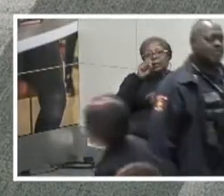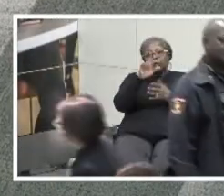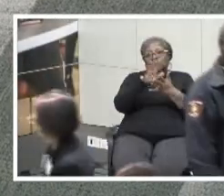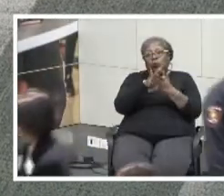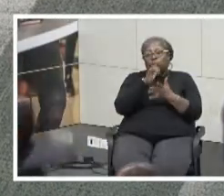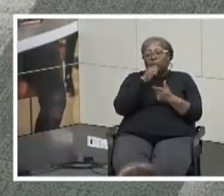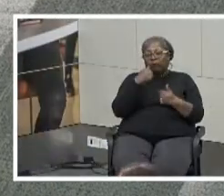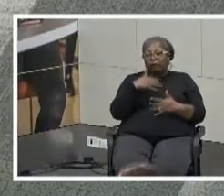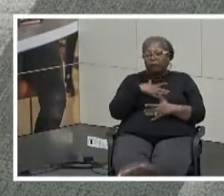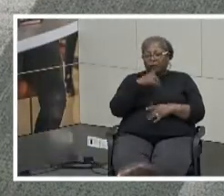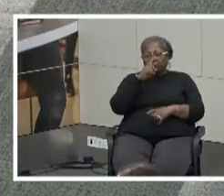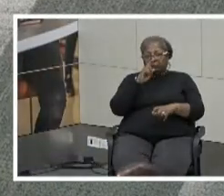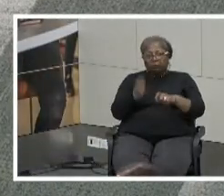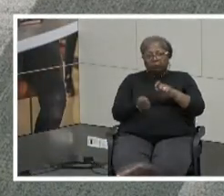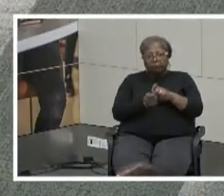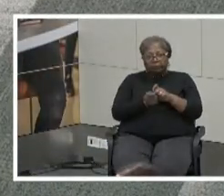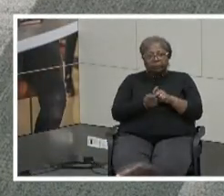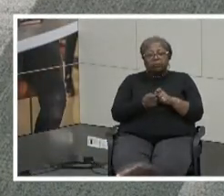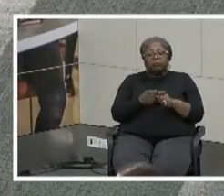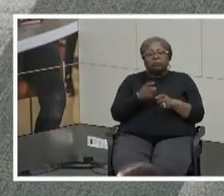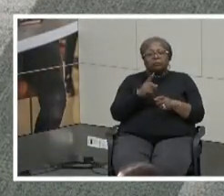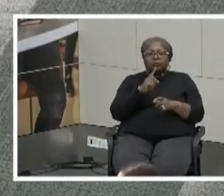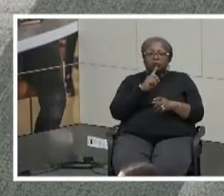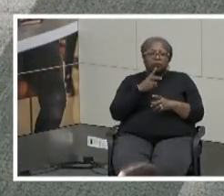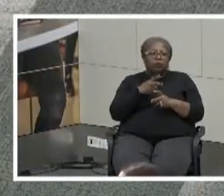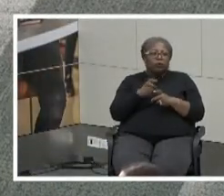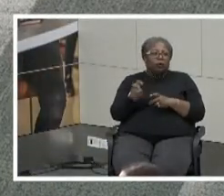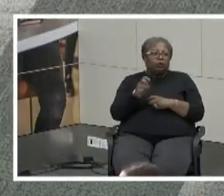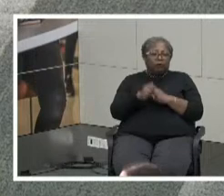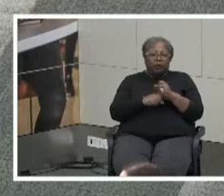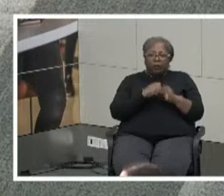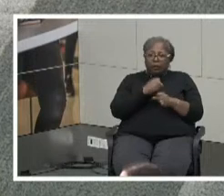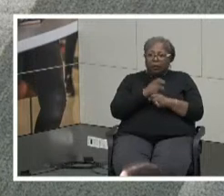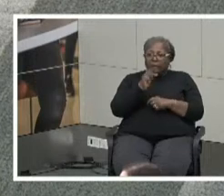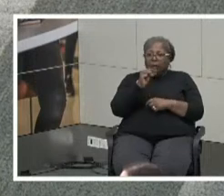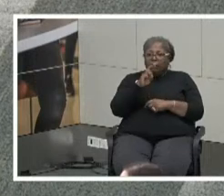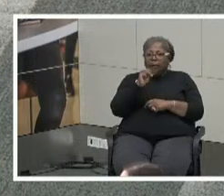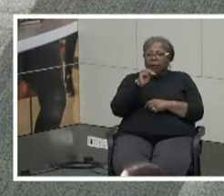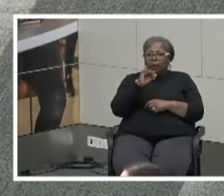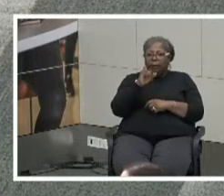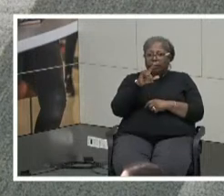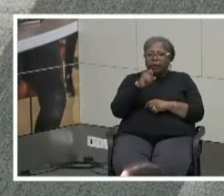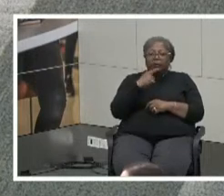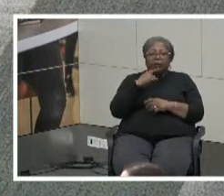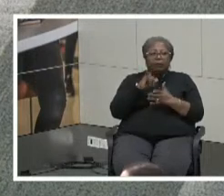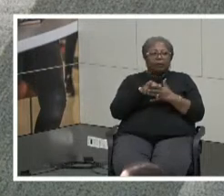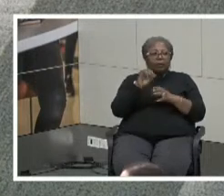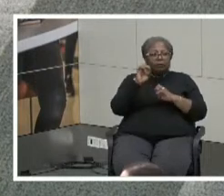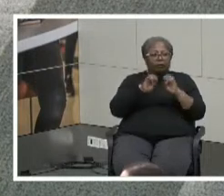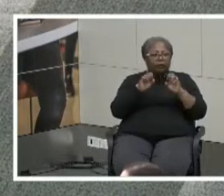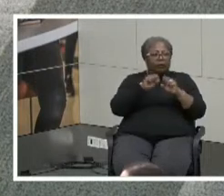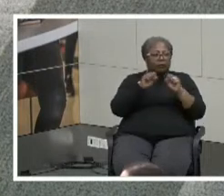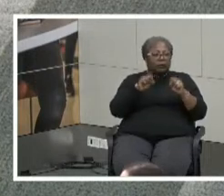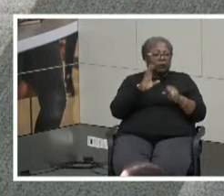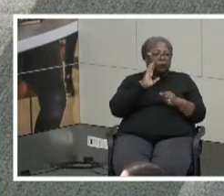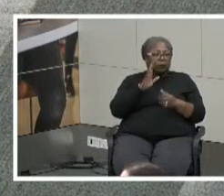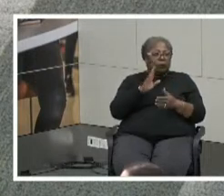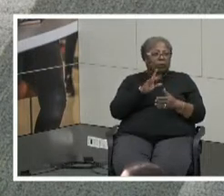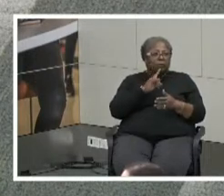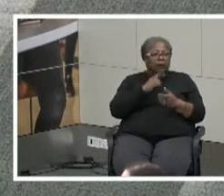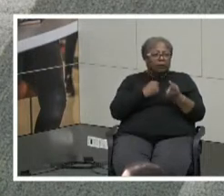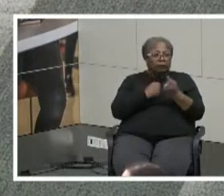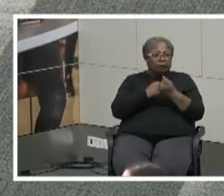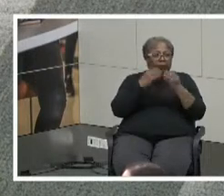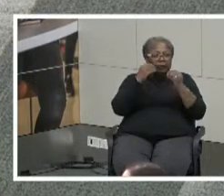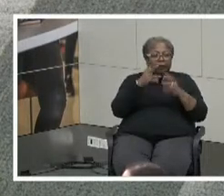fears retaliation it has been a rough year Mr mil said that his evaluation system would end favoritism in